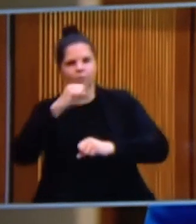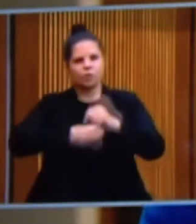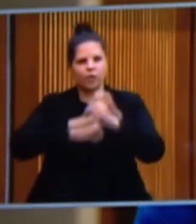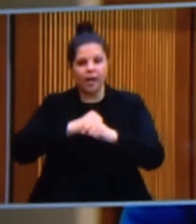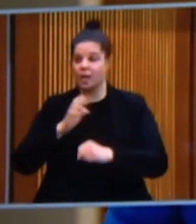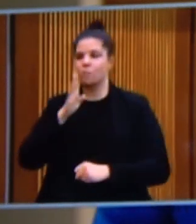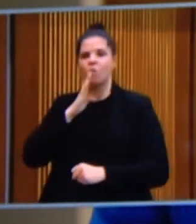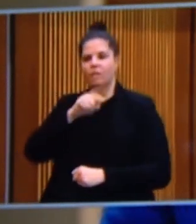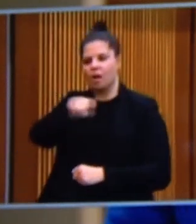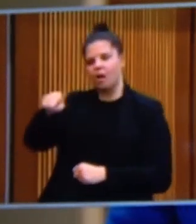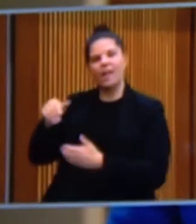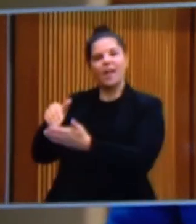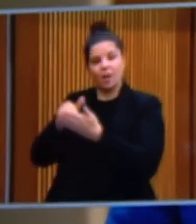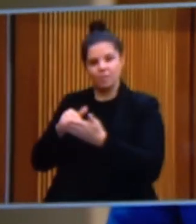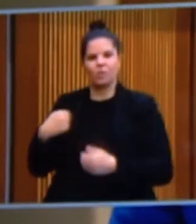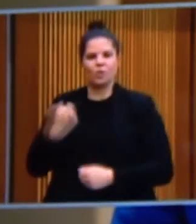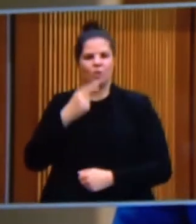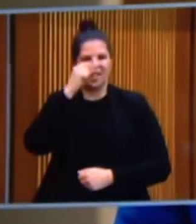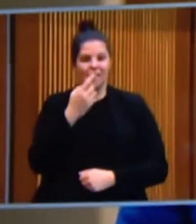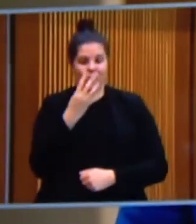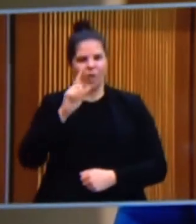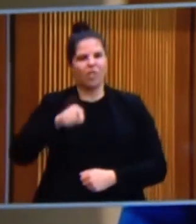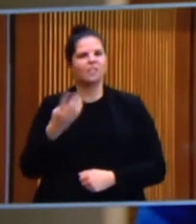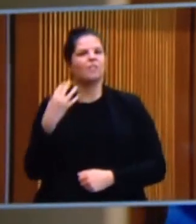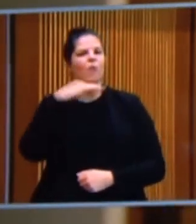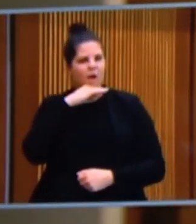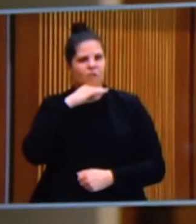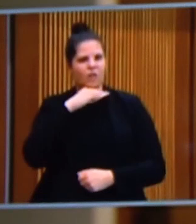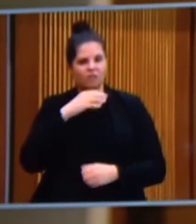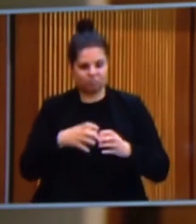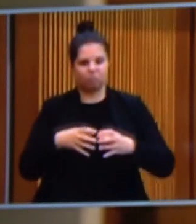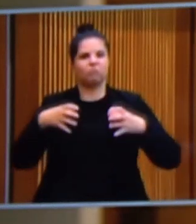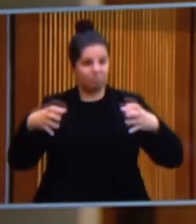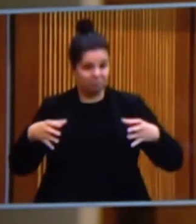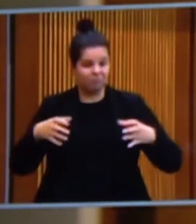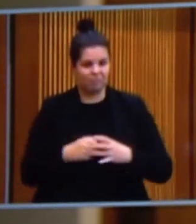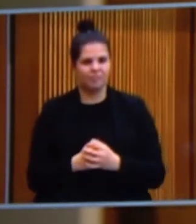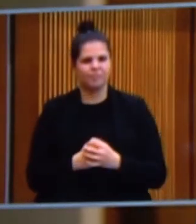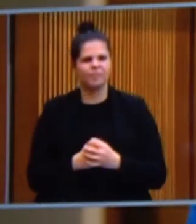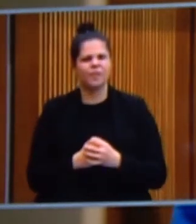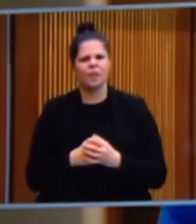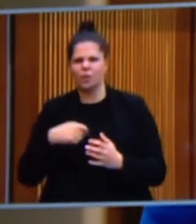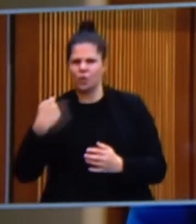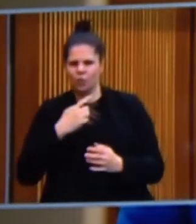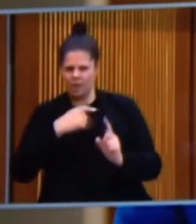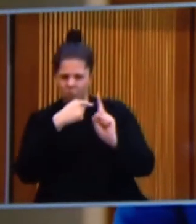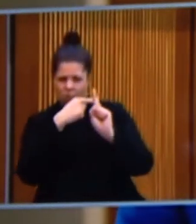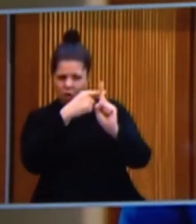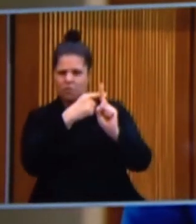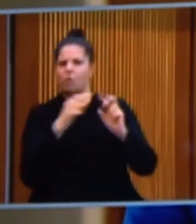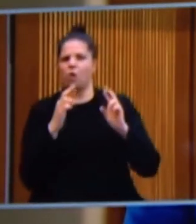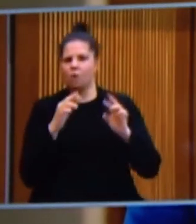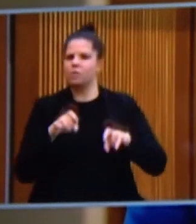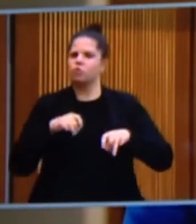sector, we can expand to 4,400. Our target capacity for ventilated intensive care beds in